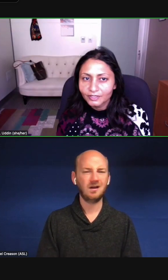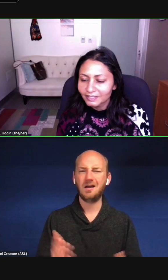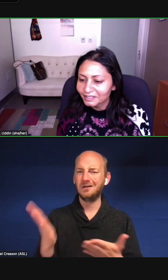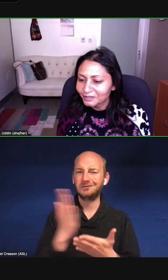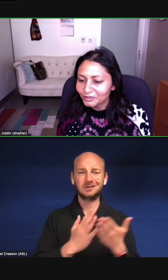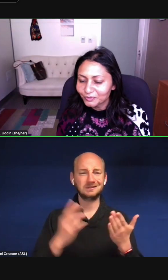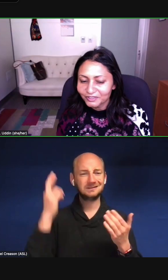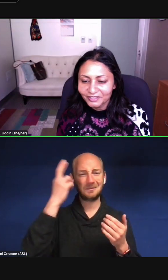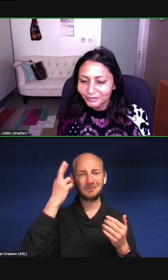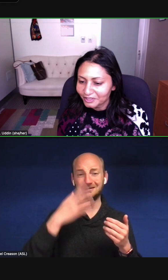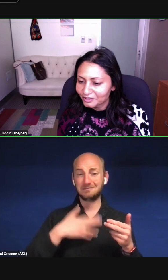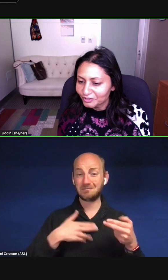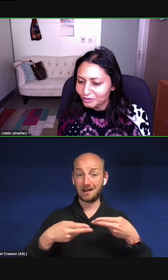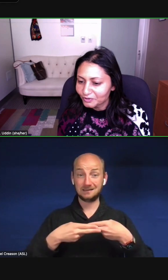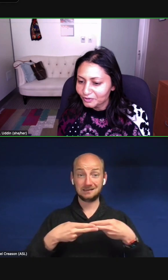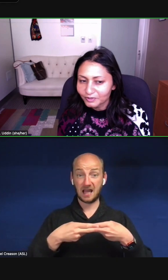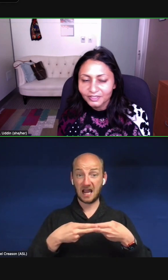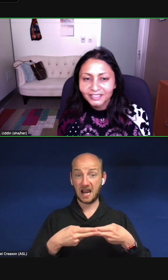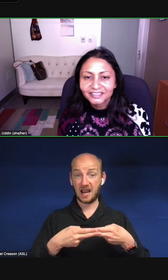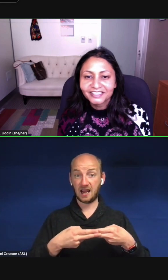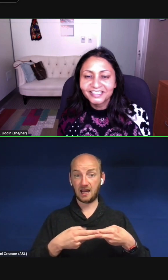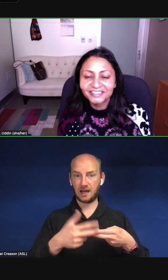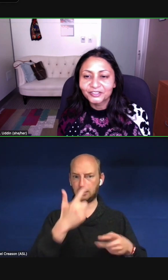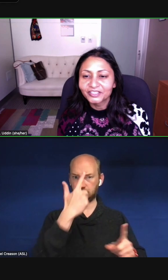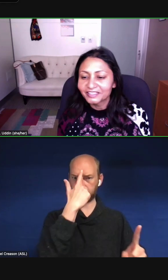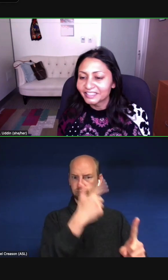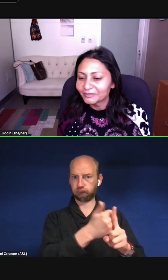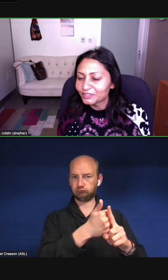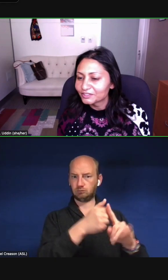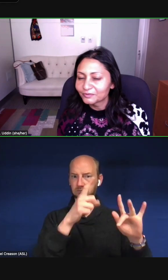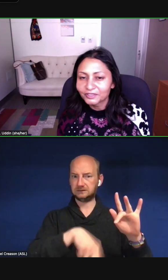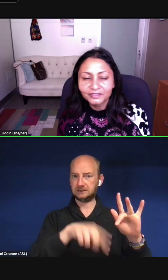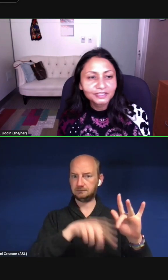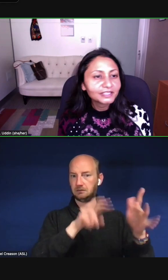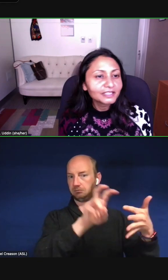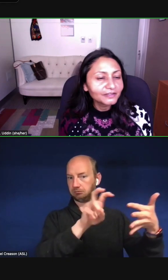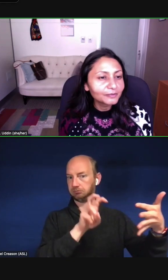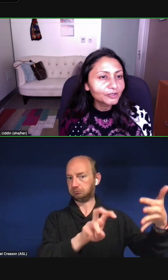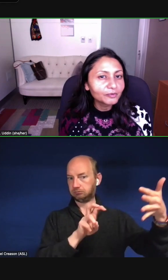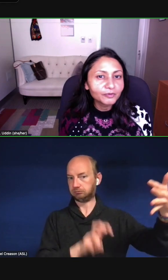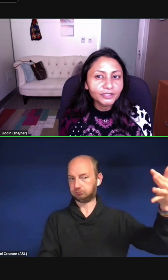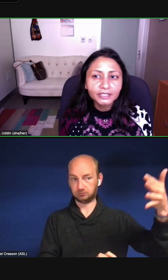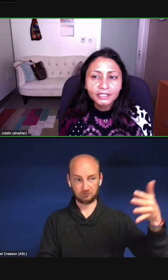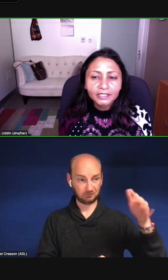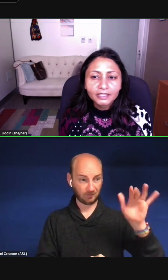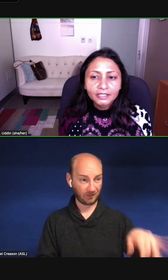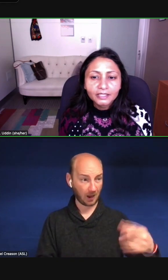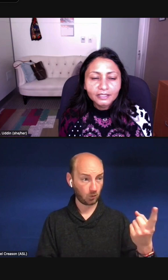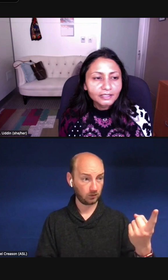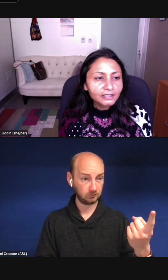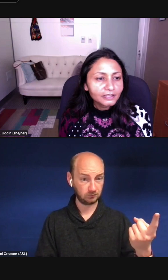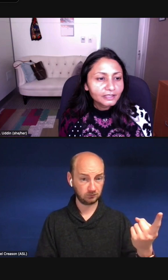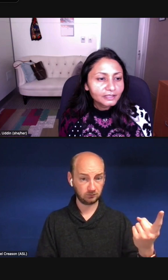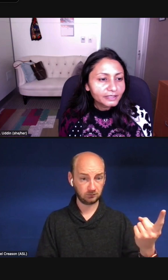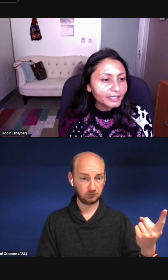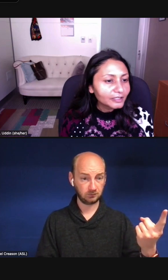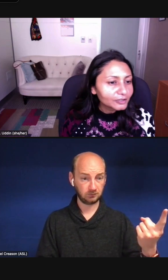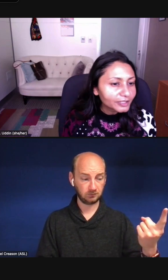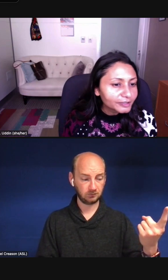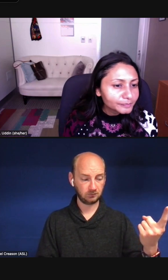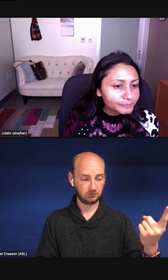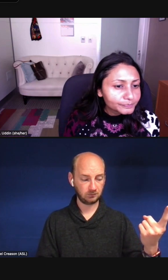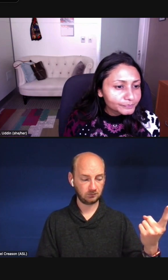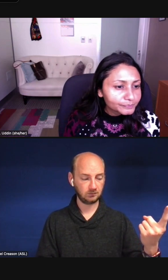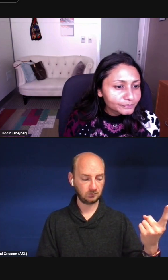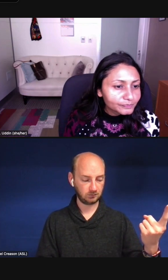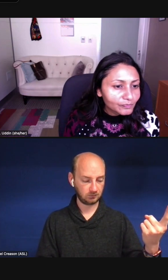slides were deciding which ones they wanted to show. So, was this the one? I think probably. Yeah,